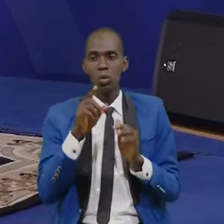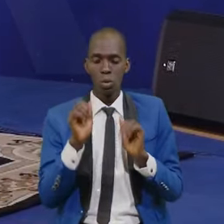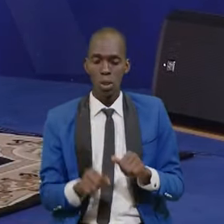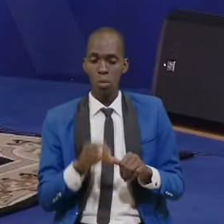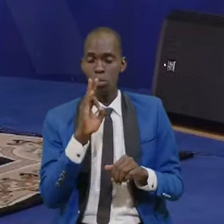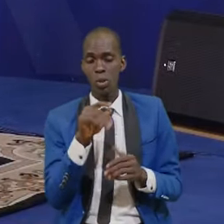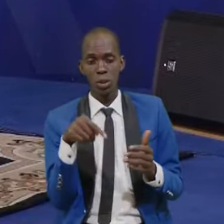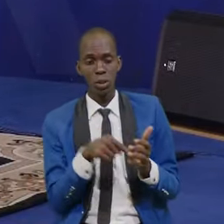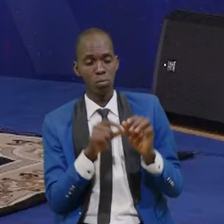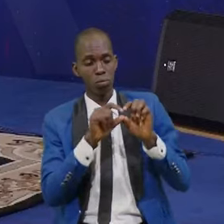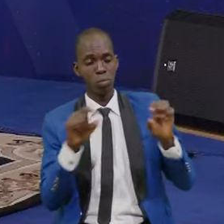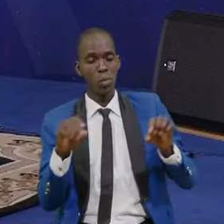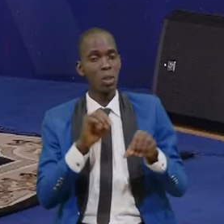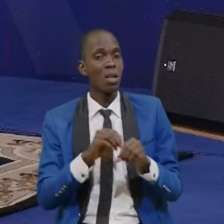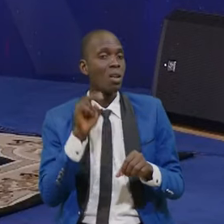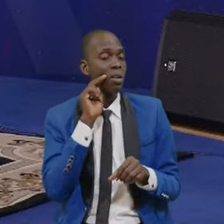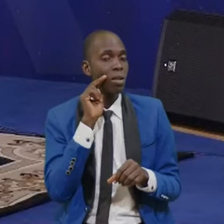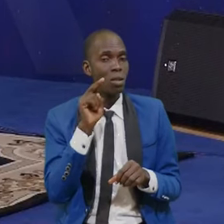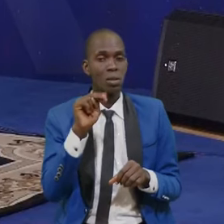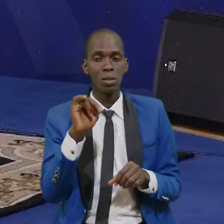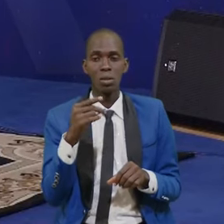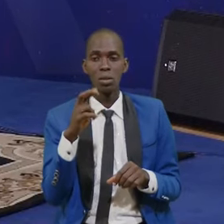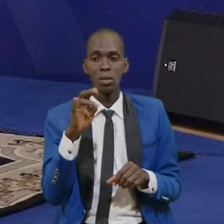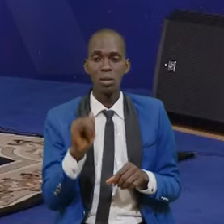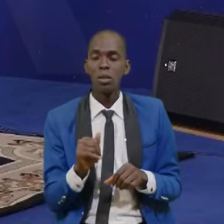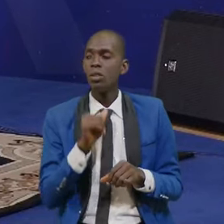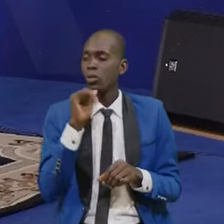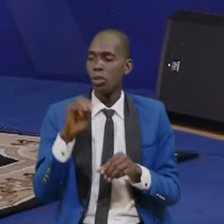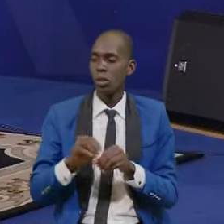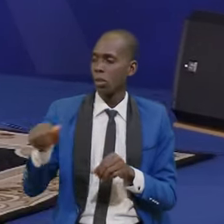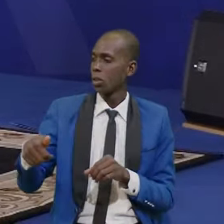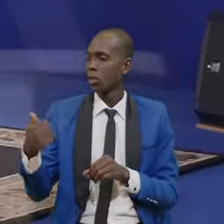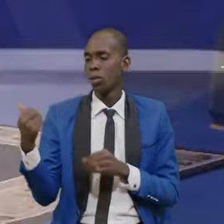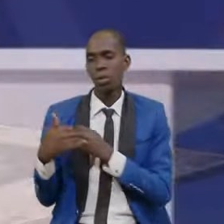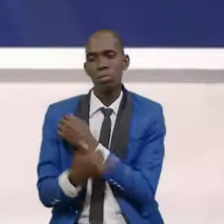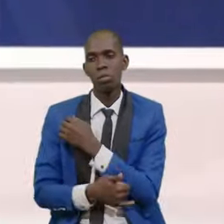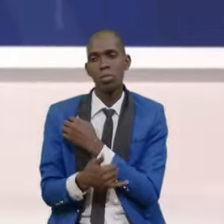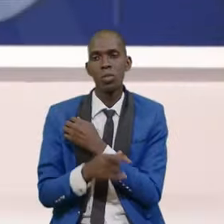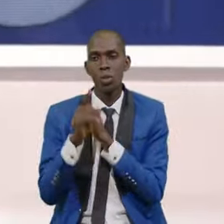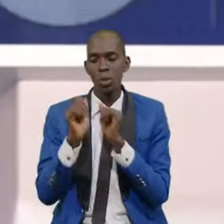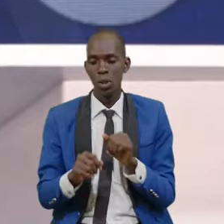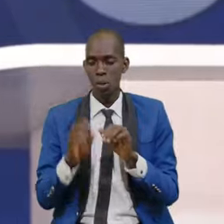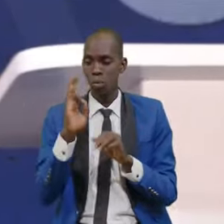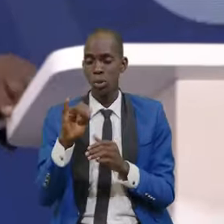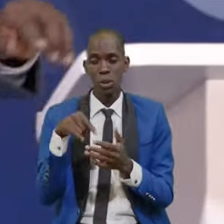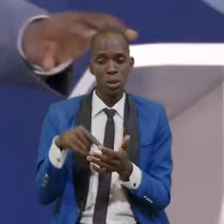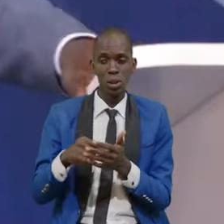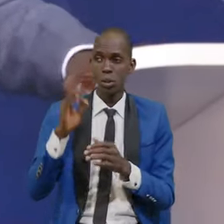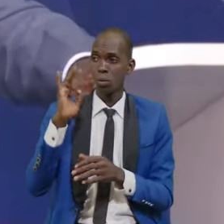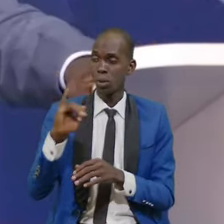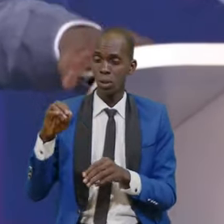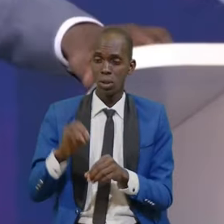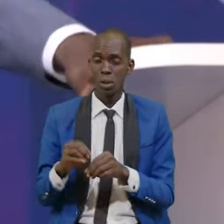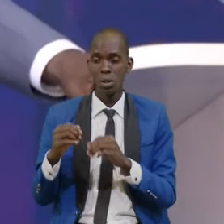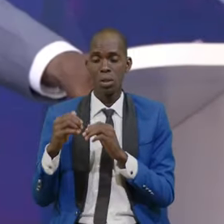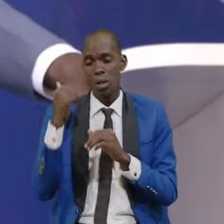but not in Sierra Leone. Nothing like that. You can preach that in Africa, but not in America.